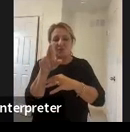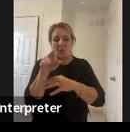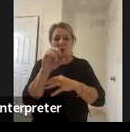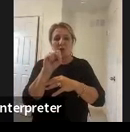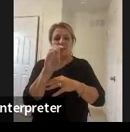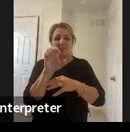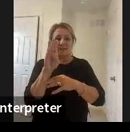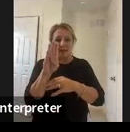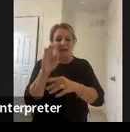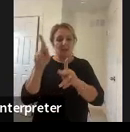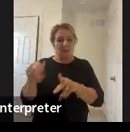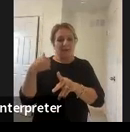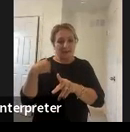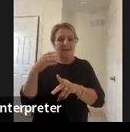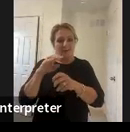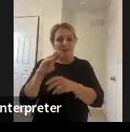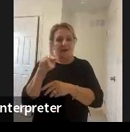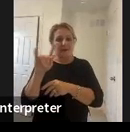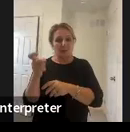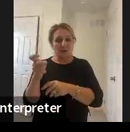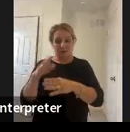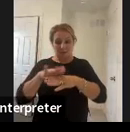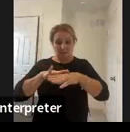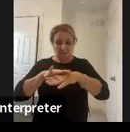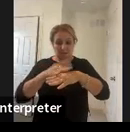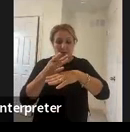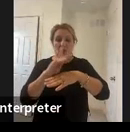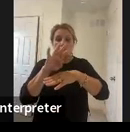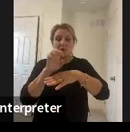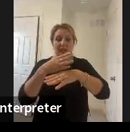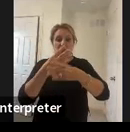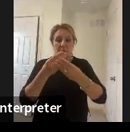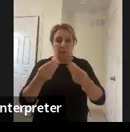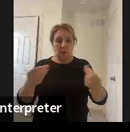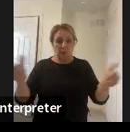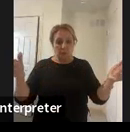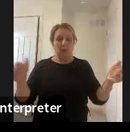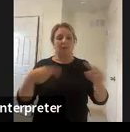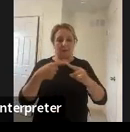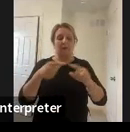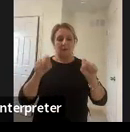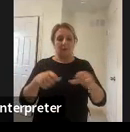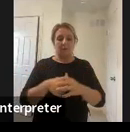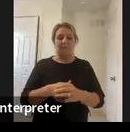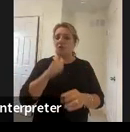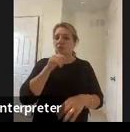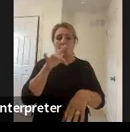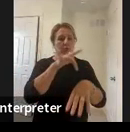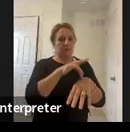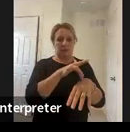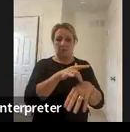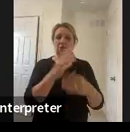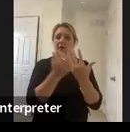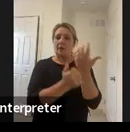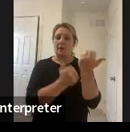who has monkeypox until the rash is fully healed. Do not touch, but wear gloves